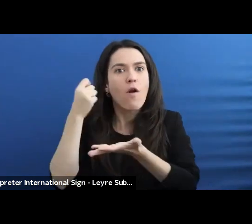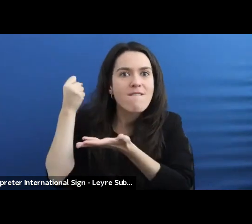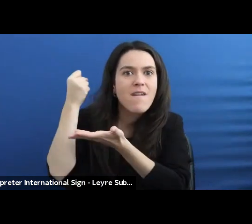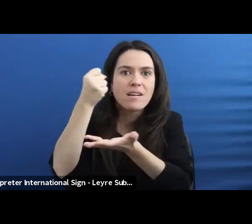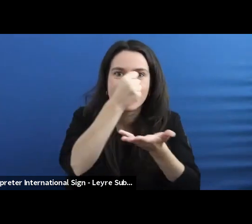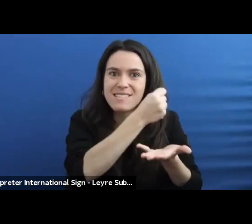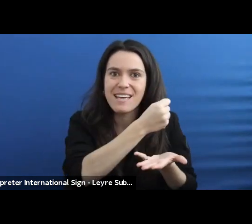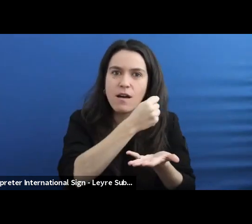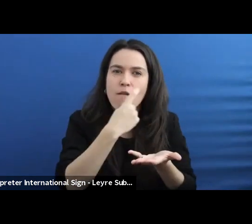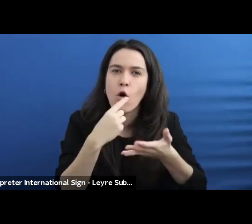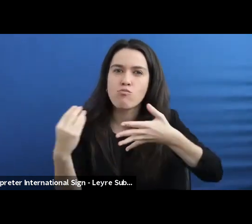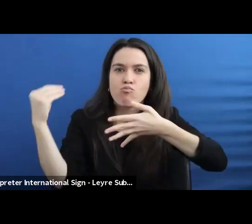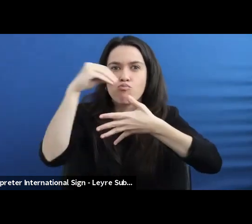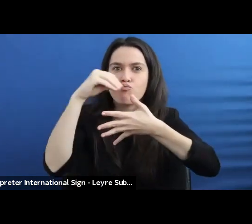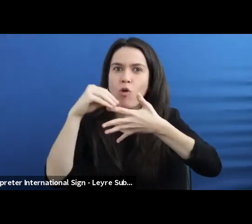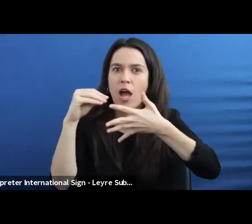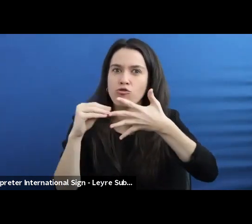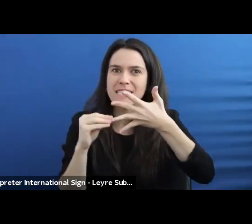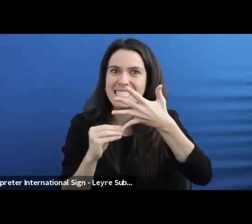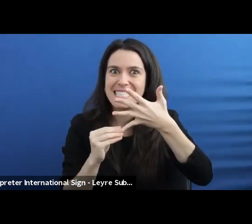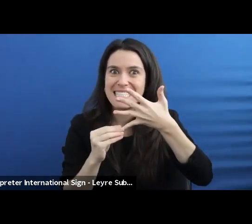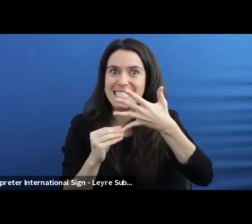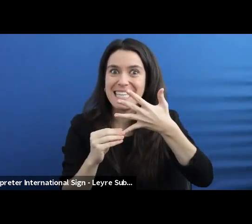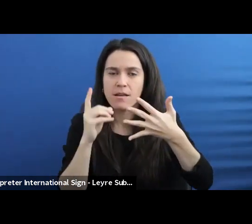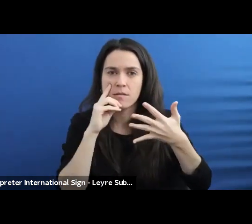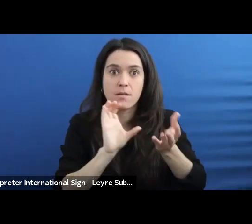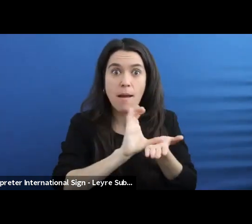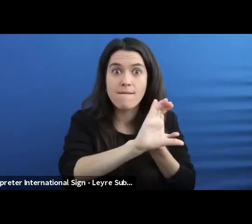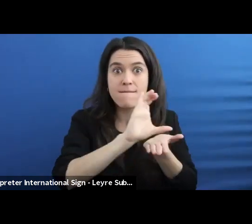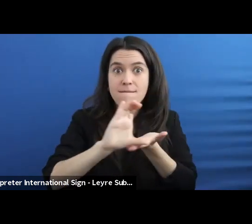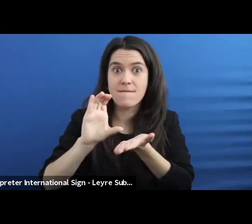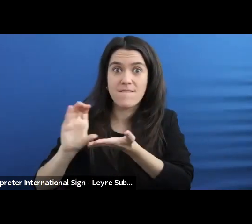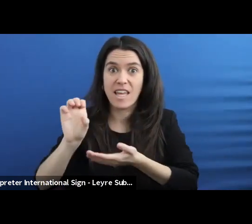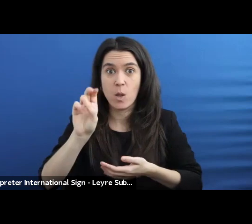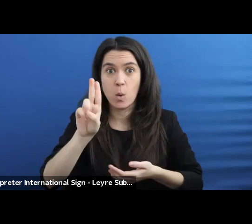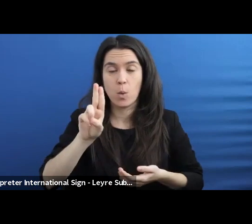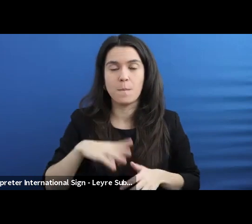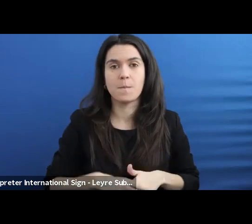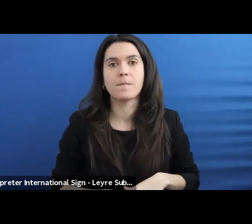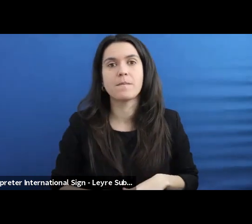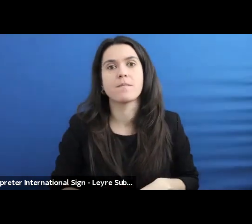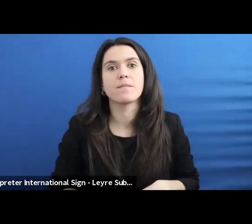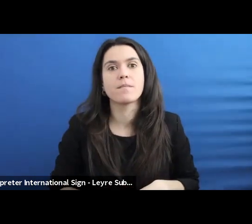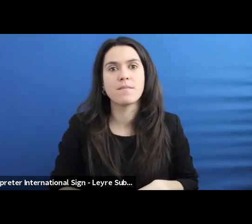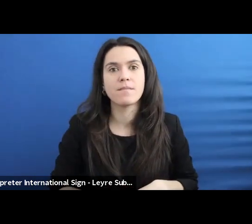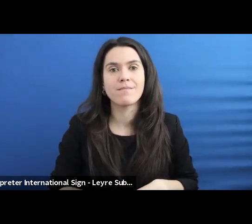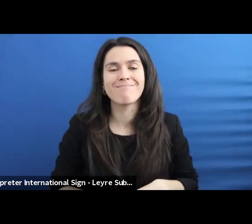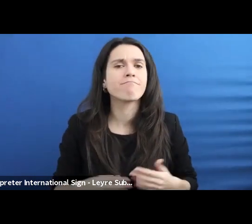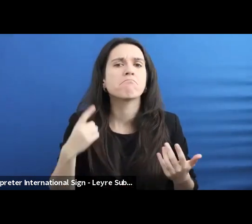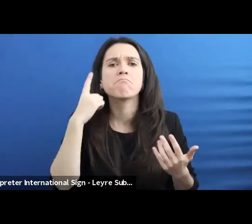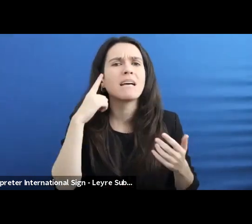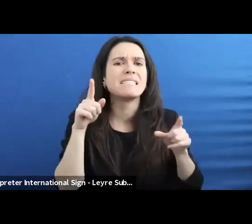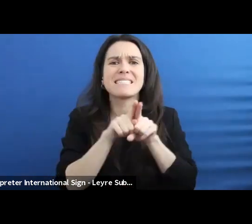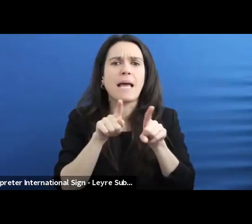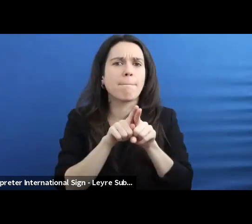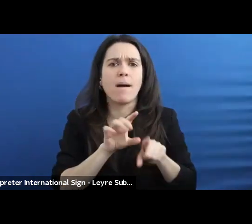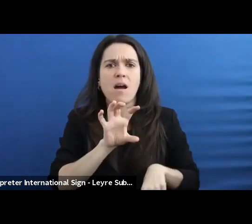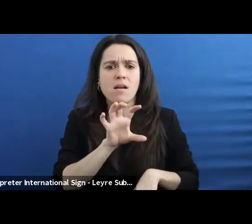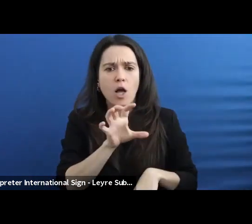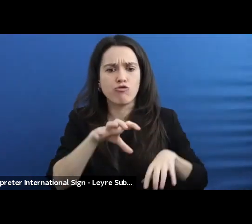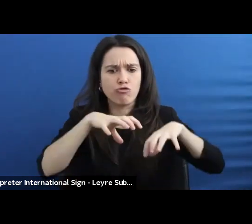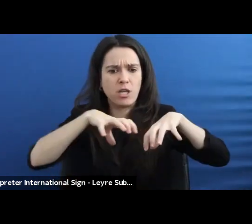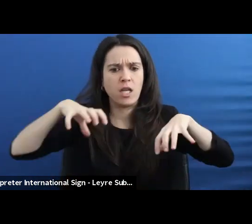expressed through these programs of the European Union. The same goes for each state on its own. And of course, there's